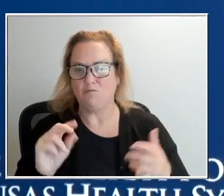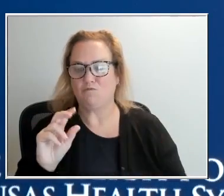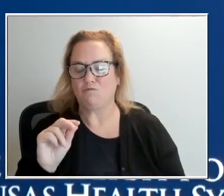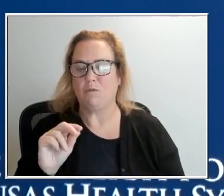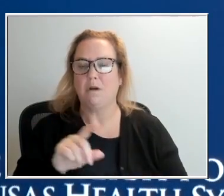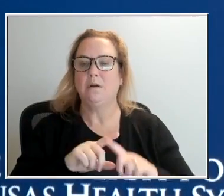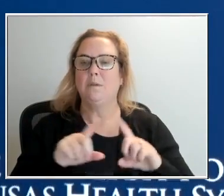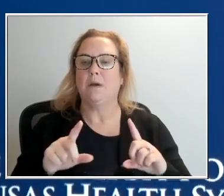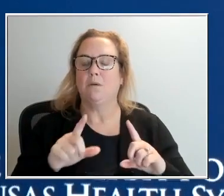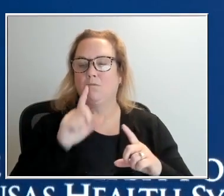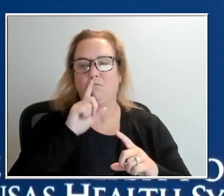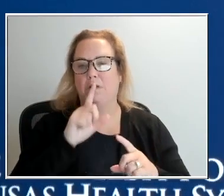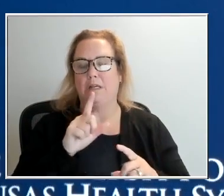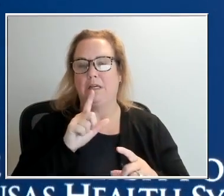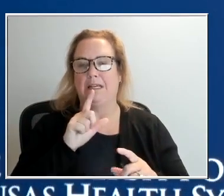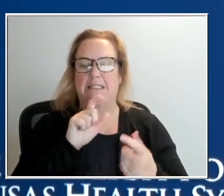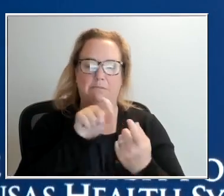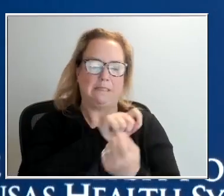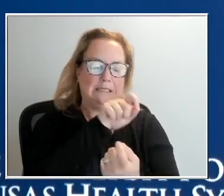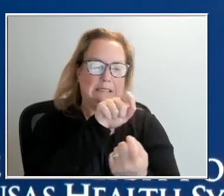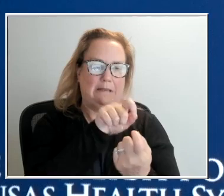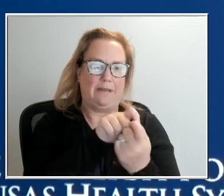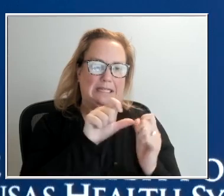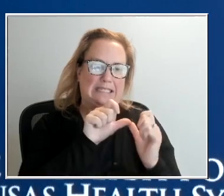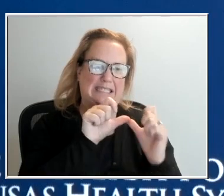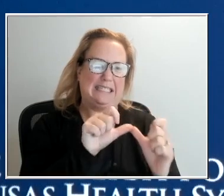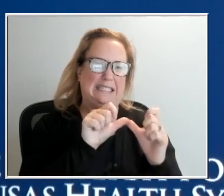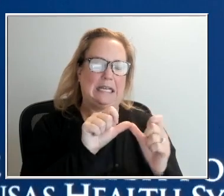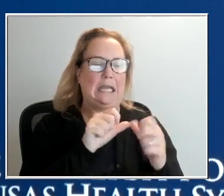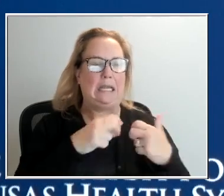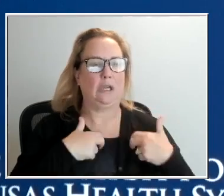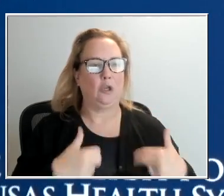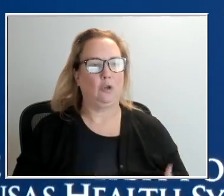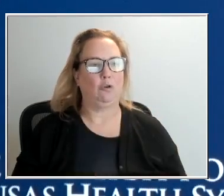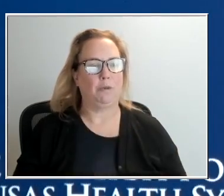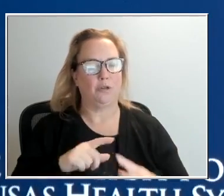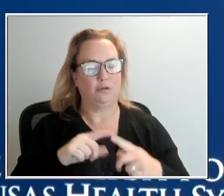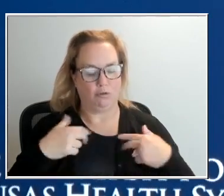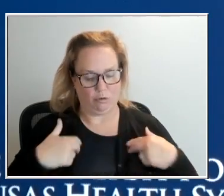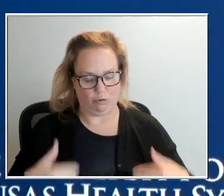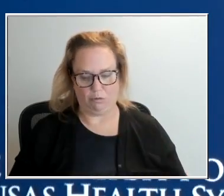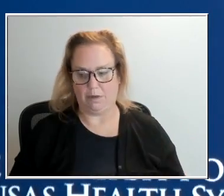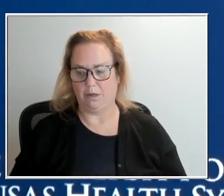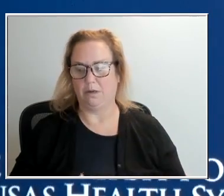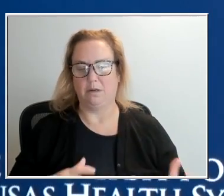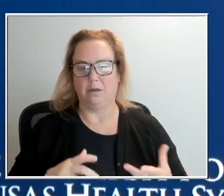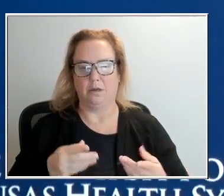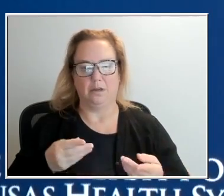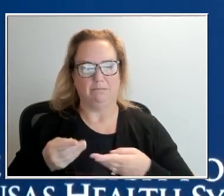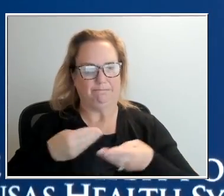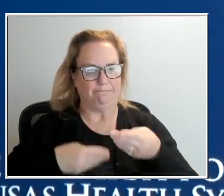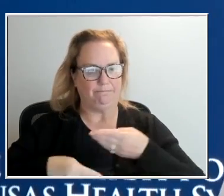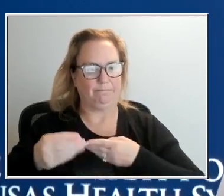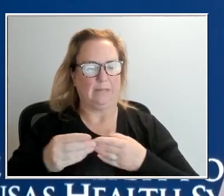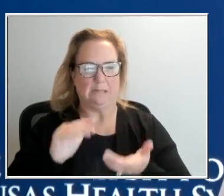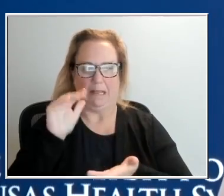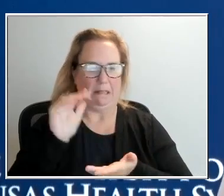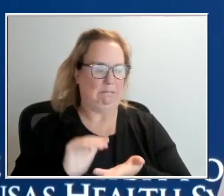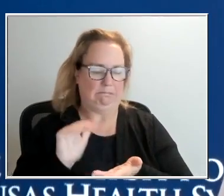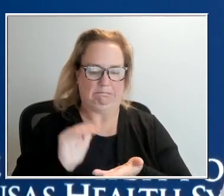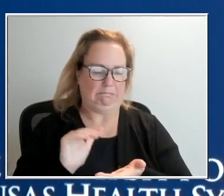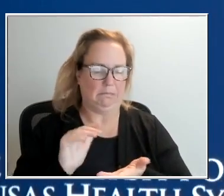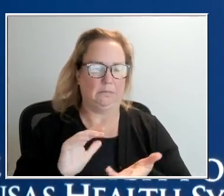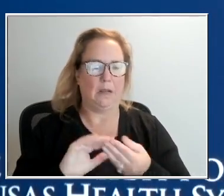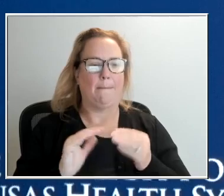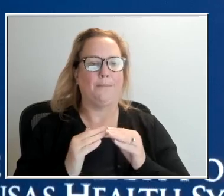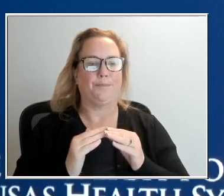really hasn't been any specific sustained human-to-human transmission. There has been very little human-to-human transmission. I think that is